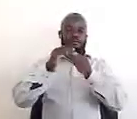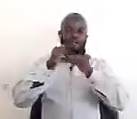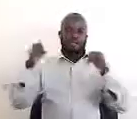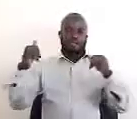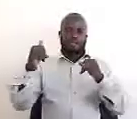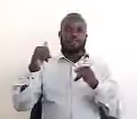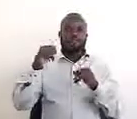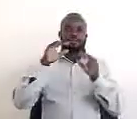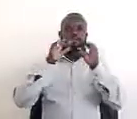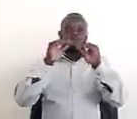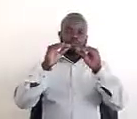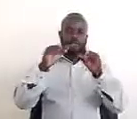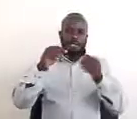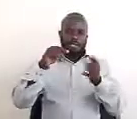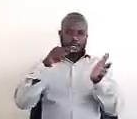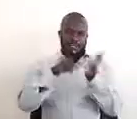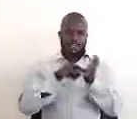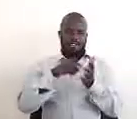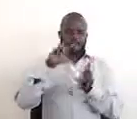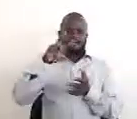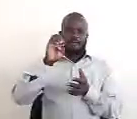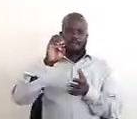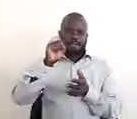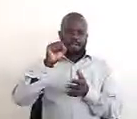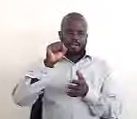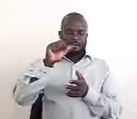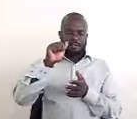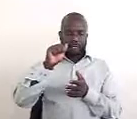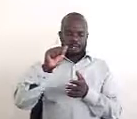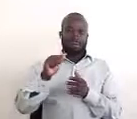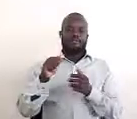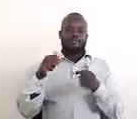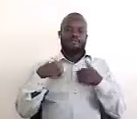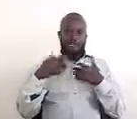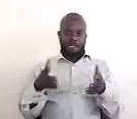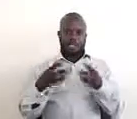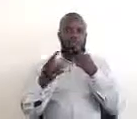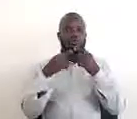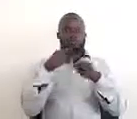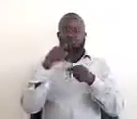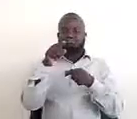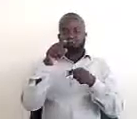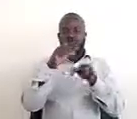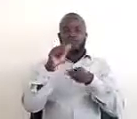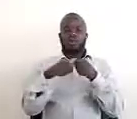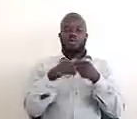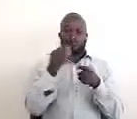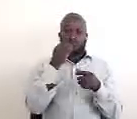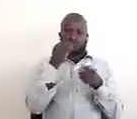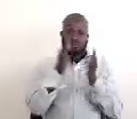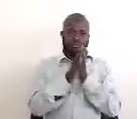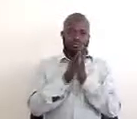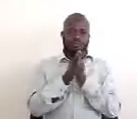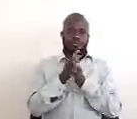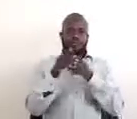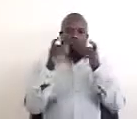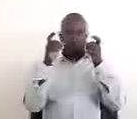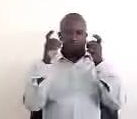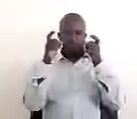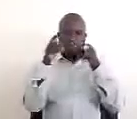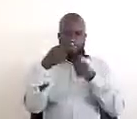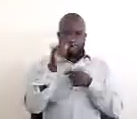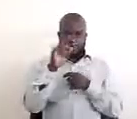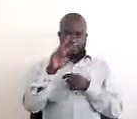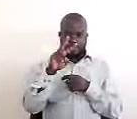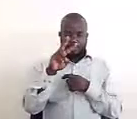Hello, Frontline Teach. This is Val Soul, and I am here to talk to you about nutrition and